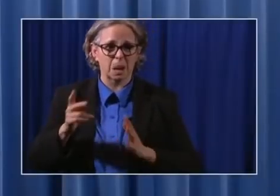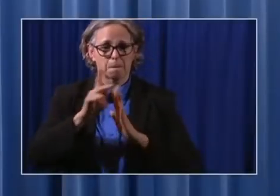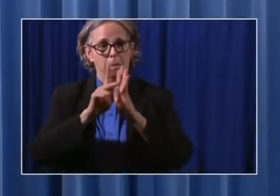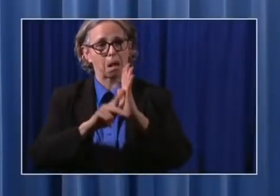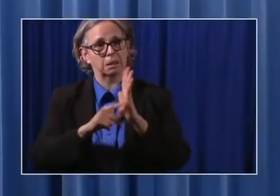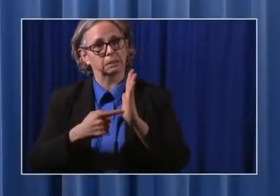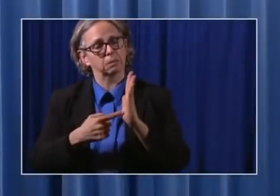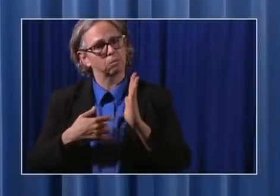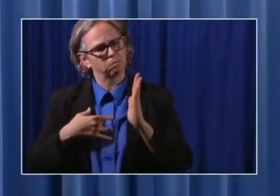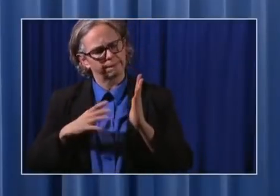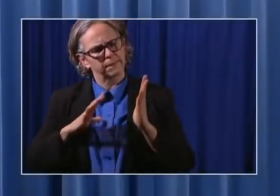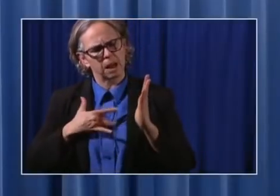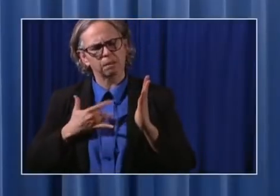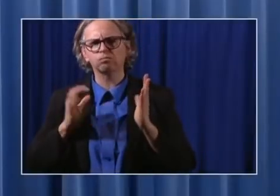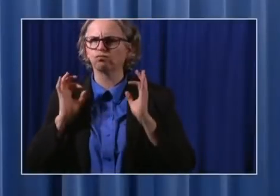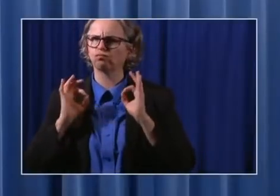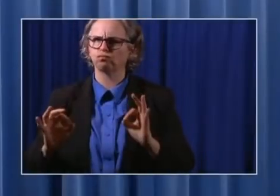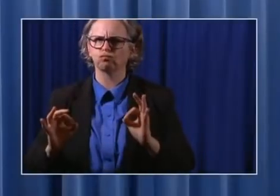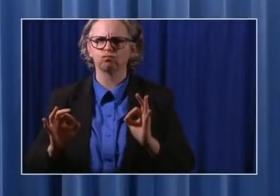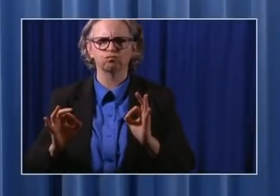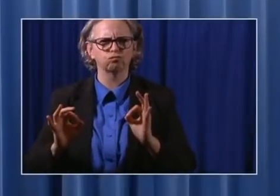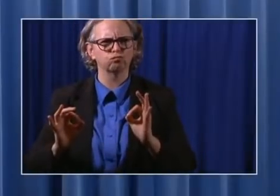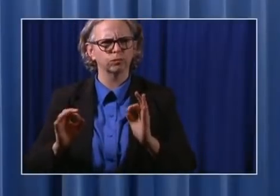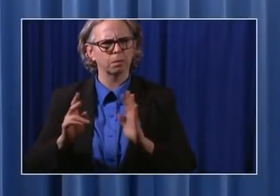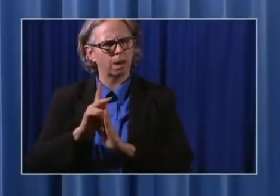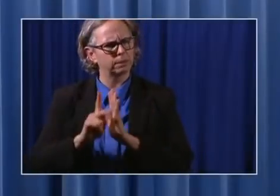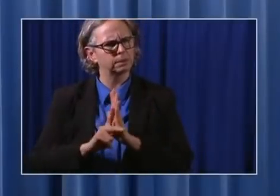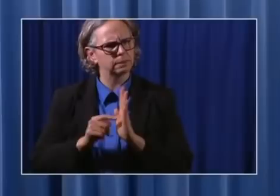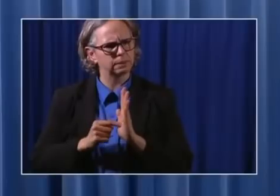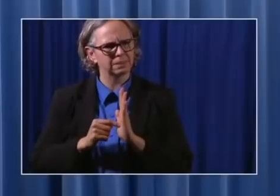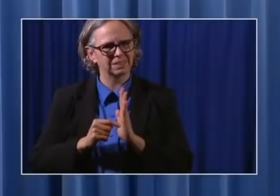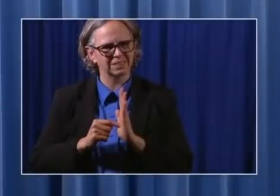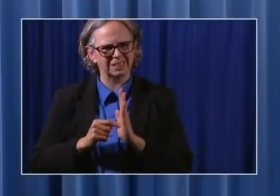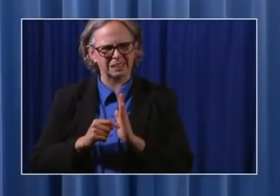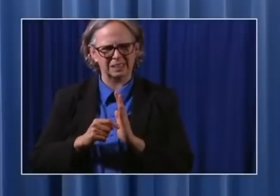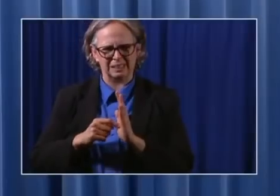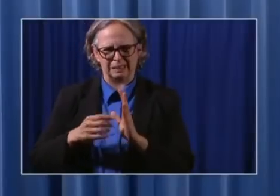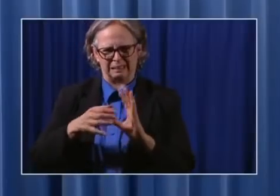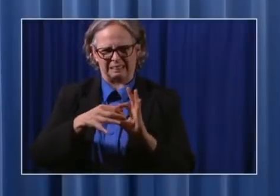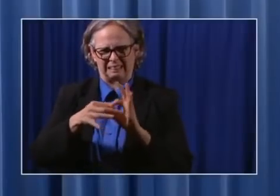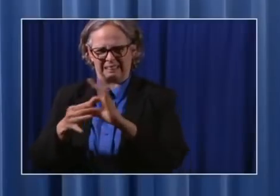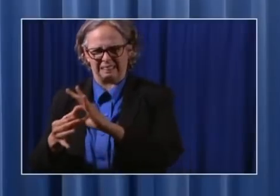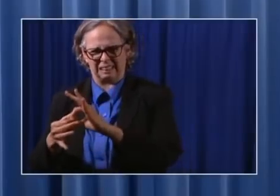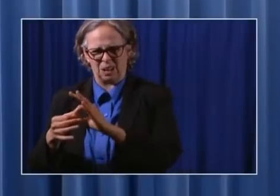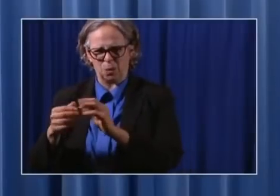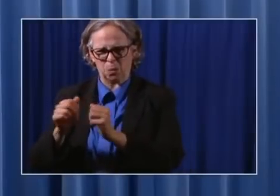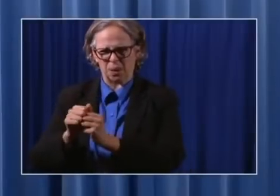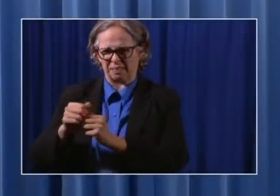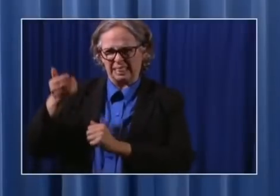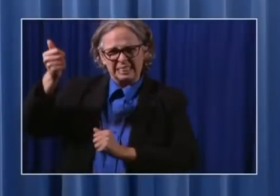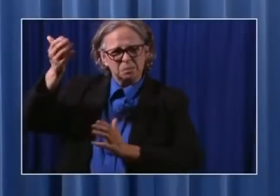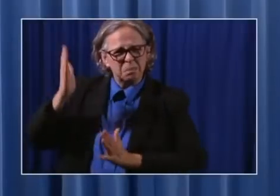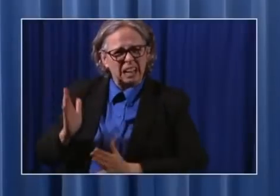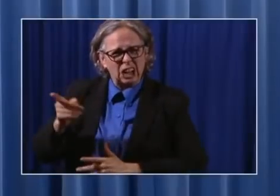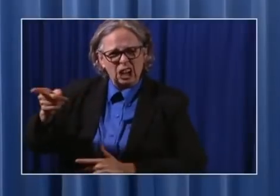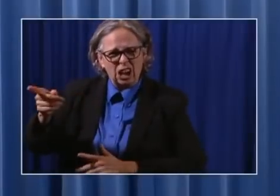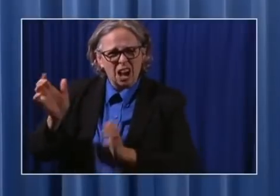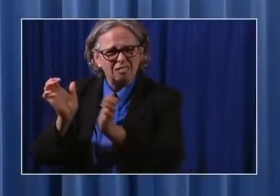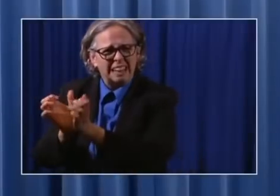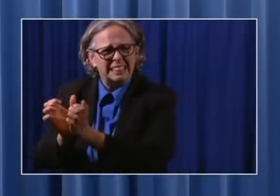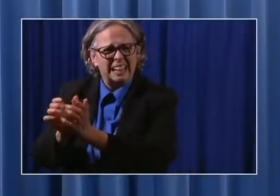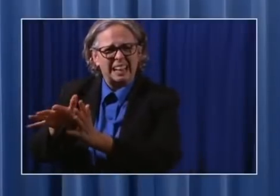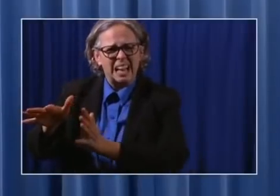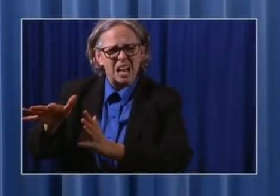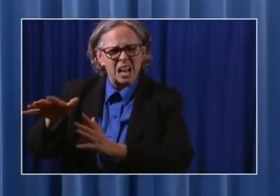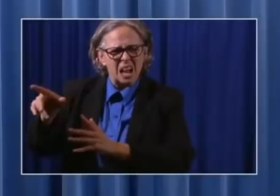good, what we found out the other day will forever, in the public's